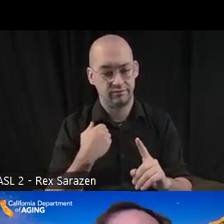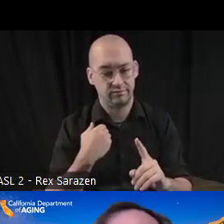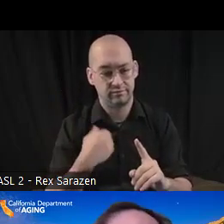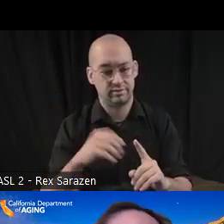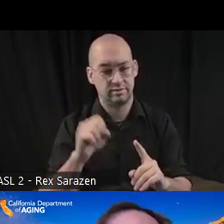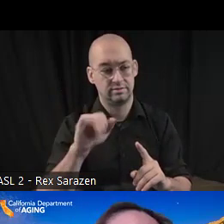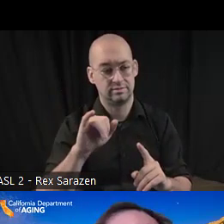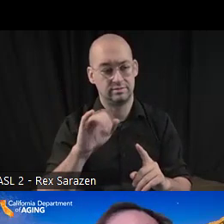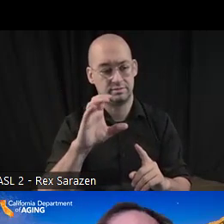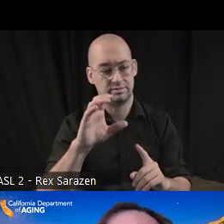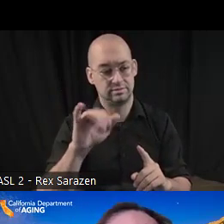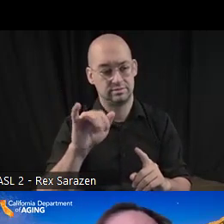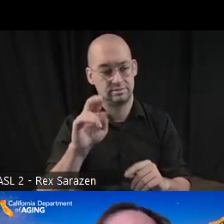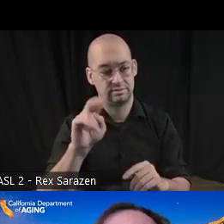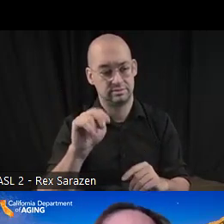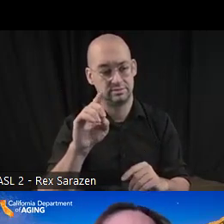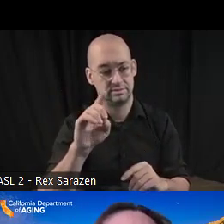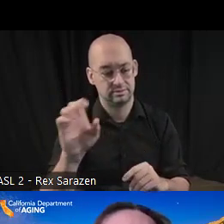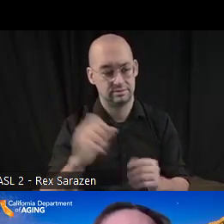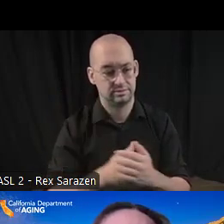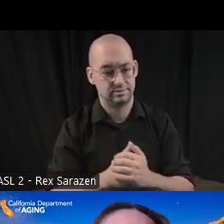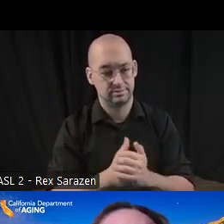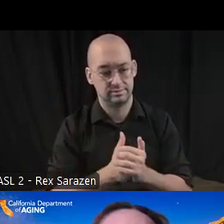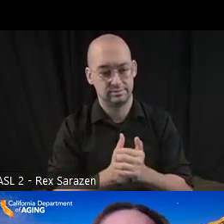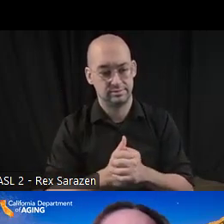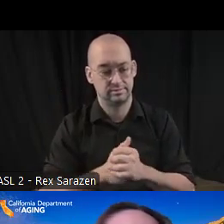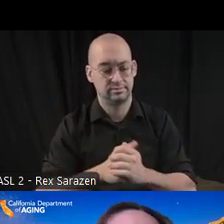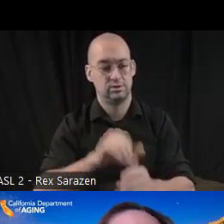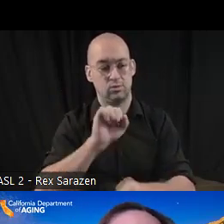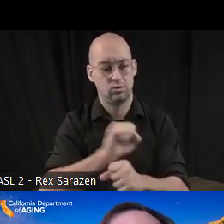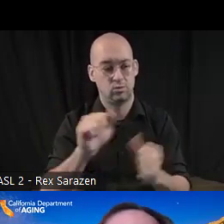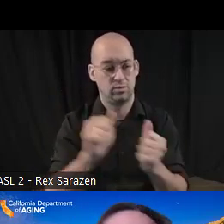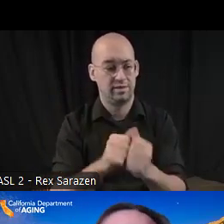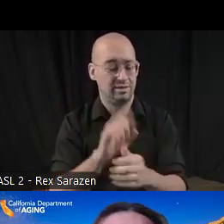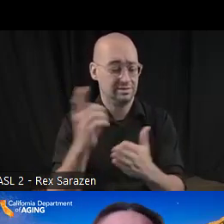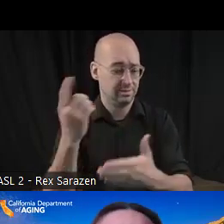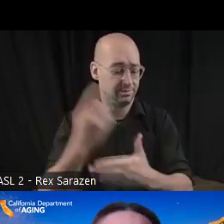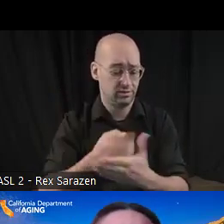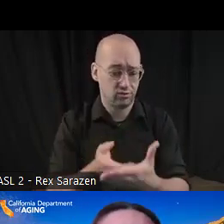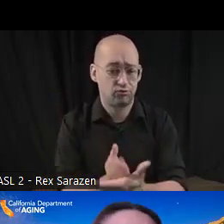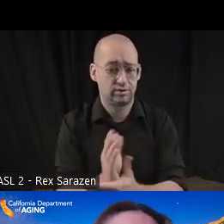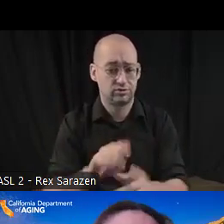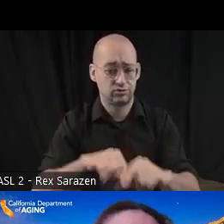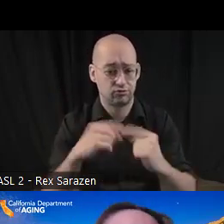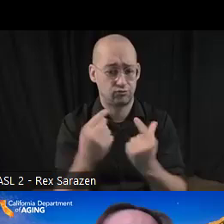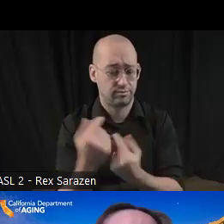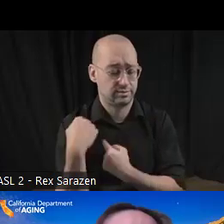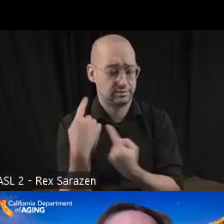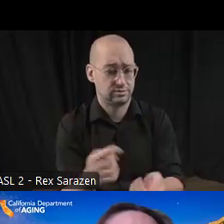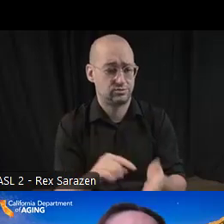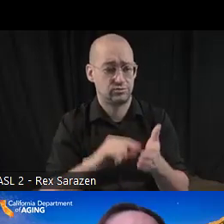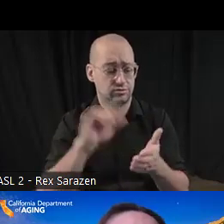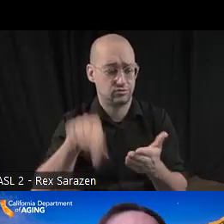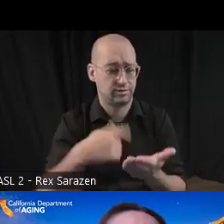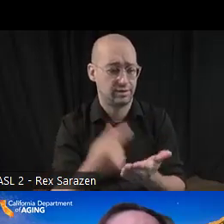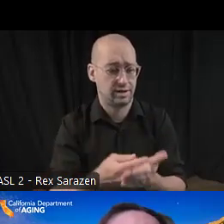Sydney. She has been involved and worked with the disability rights movement since graduating from high school.